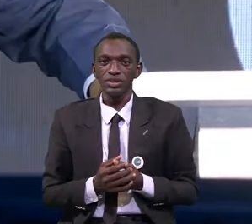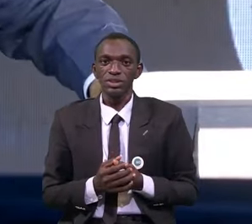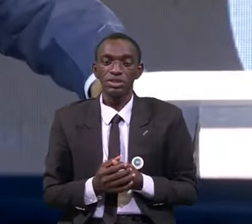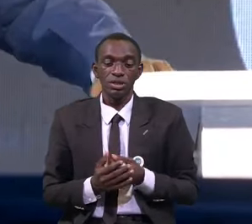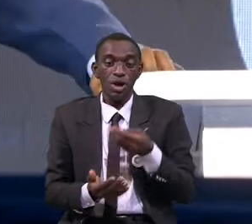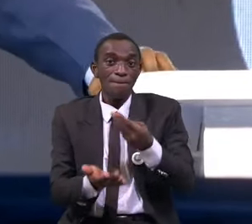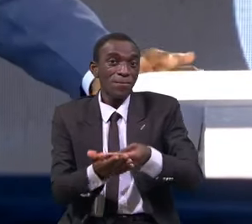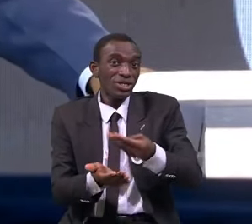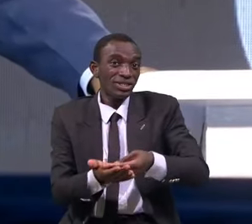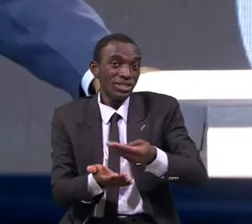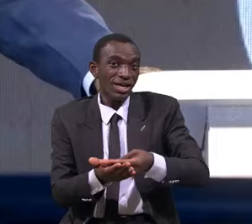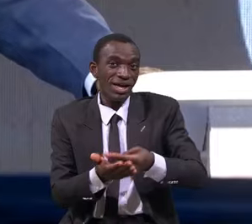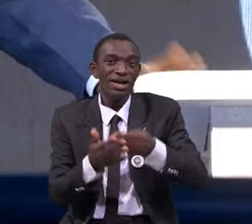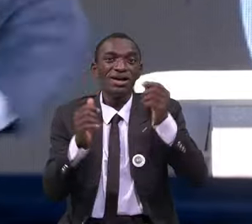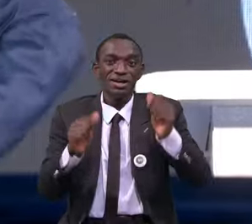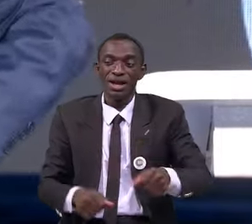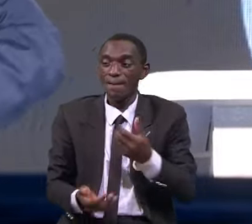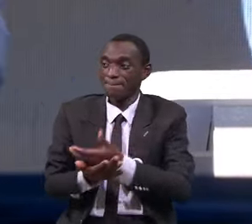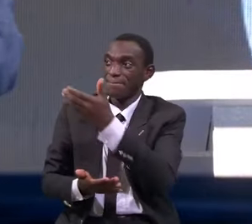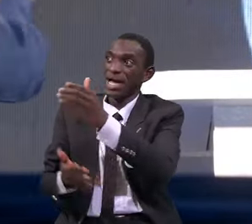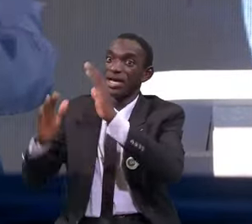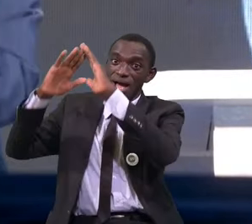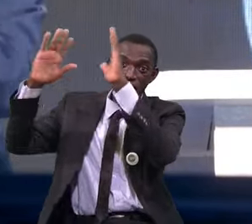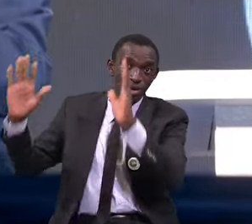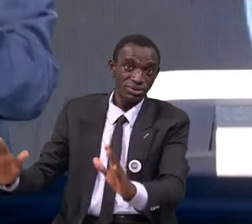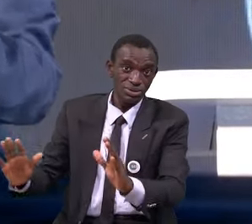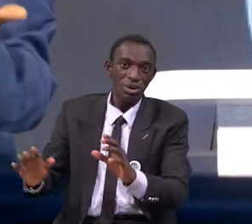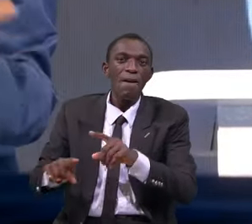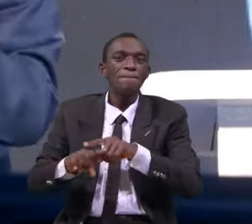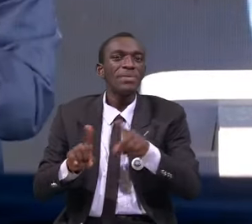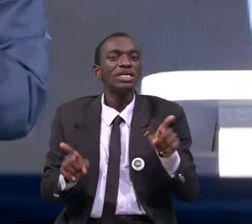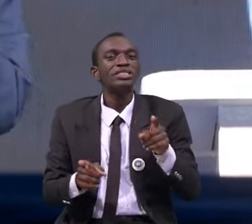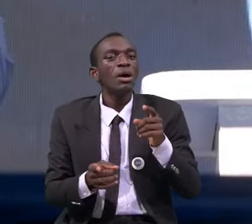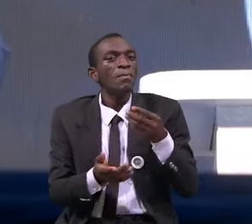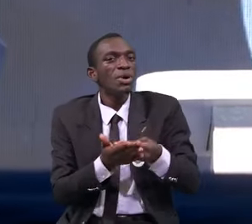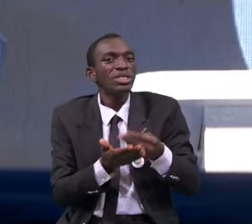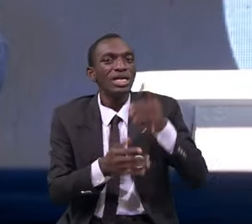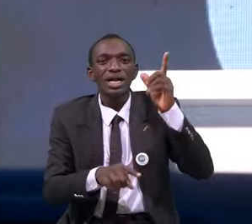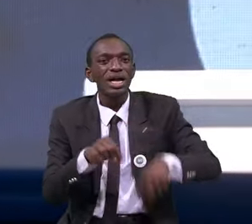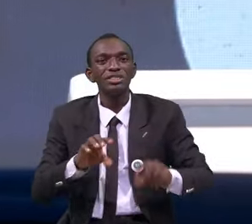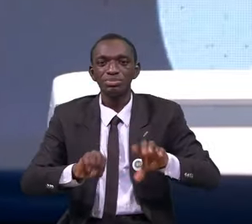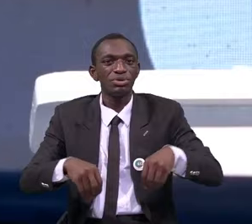Silver and gold can buy a house, but cannot provide a home.